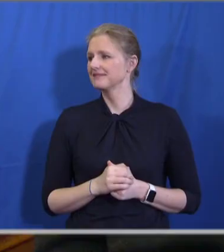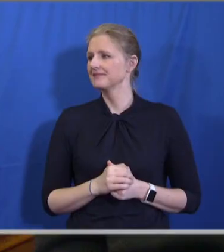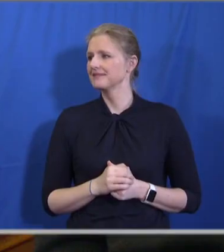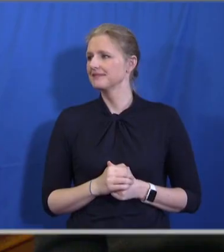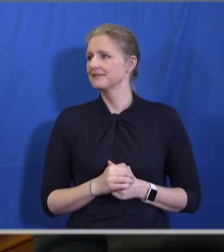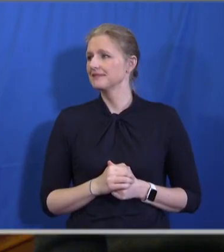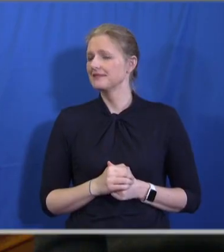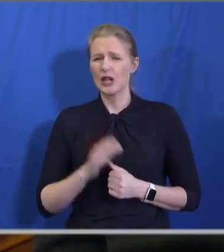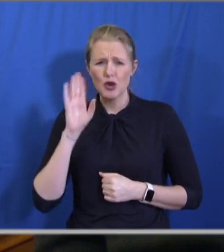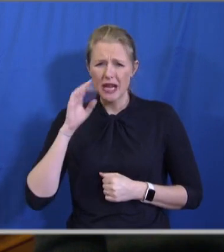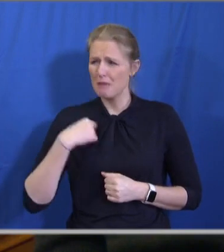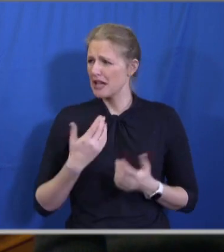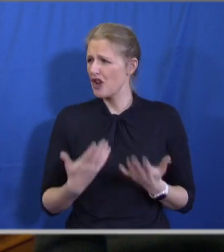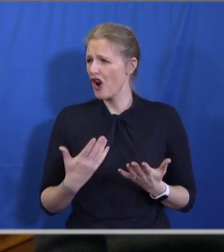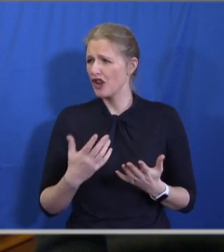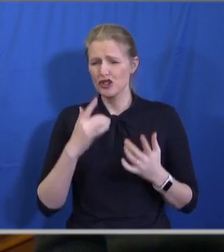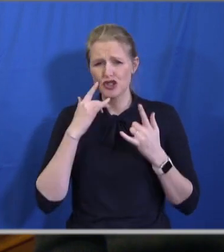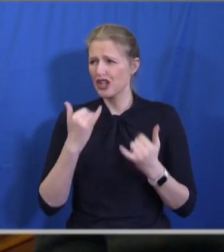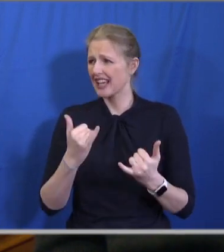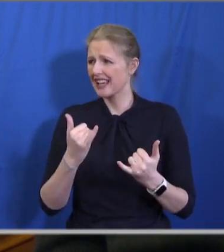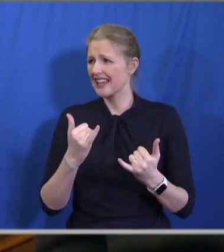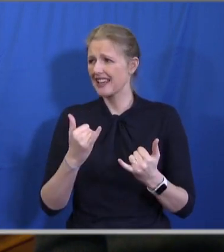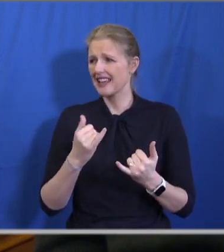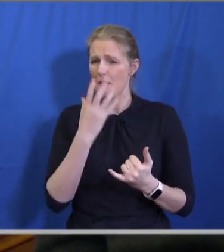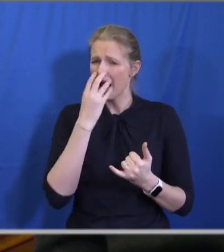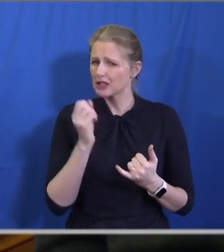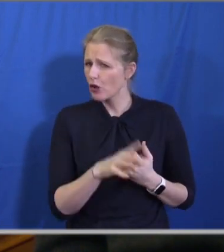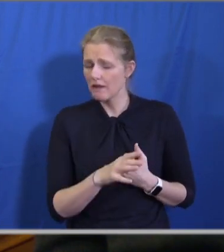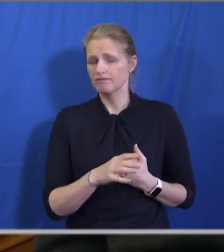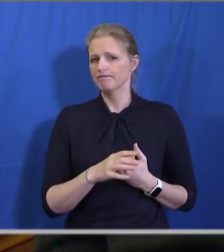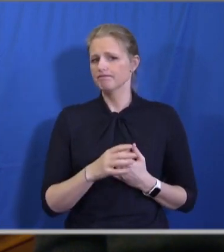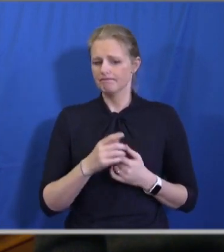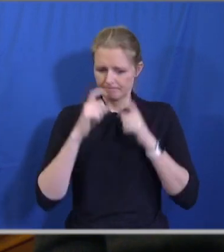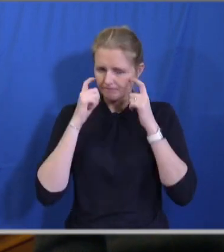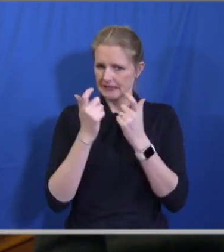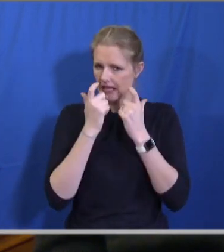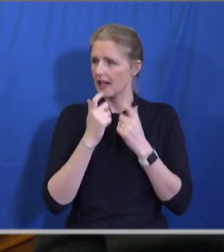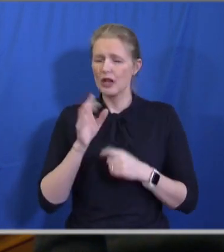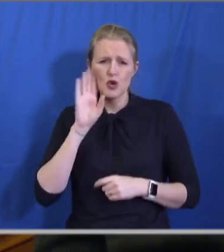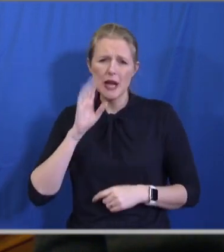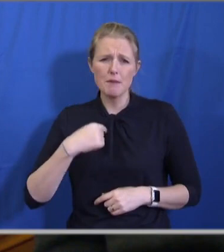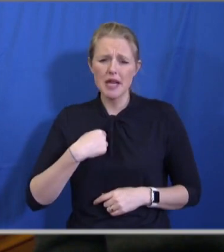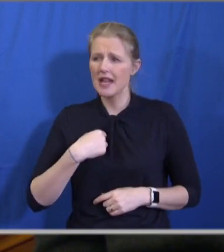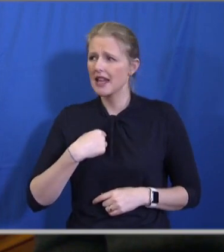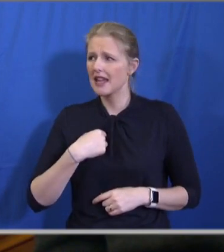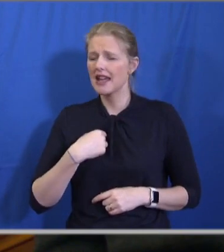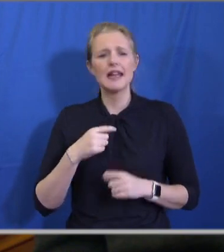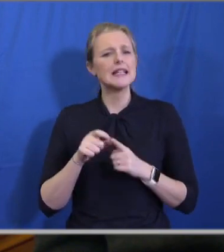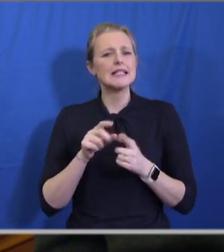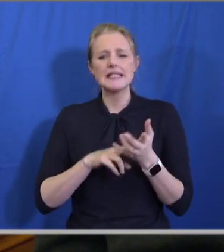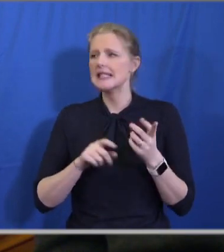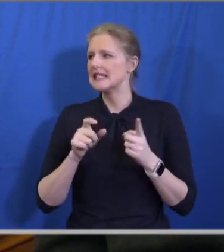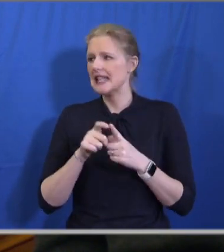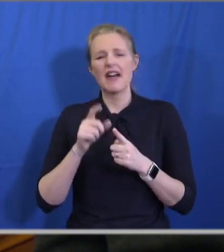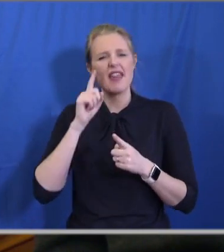Minister, can you hear me clearly now? I'm just checking. Take your mask off. No. Can you hear me clearly now? Just to. David, I actually think it's